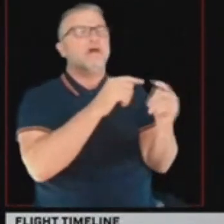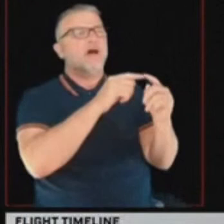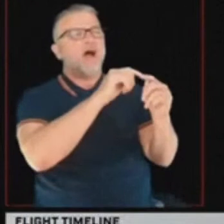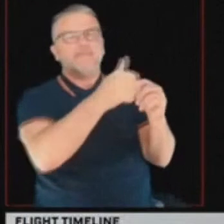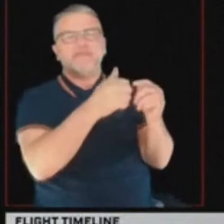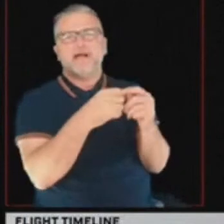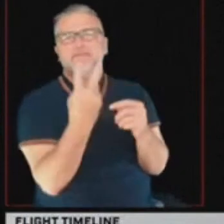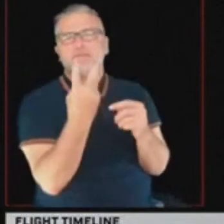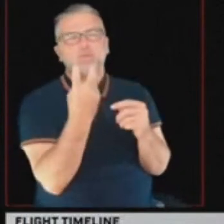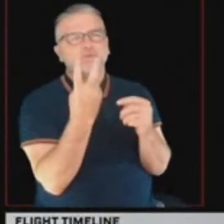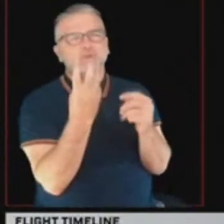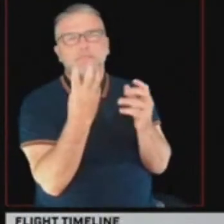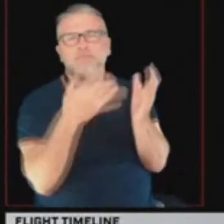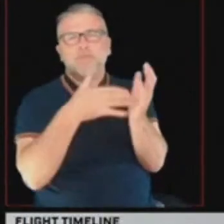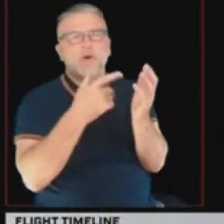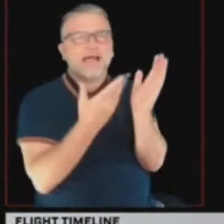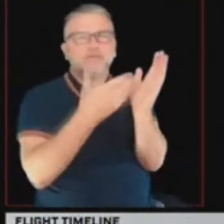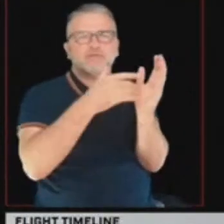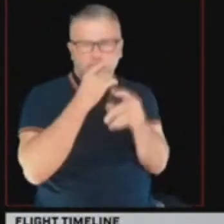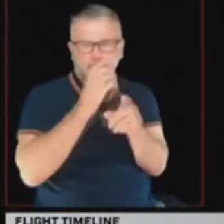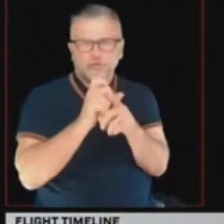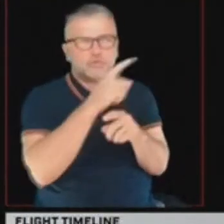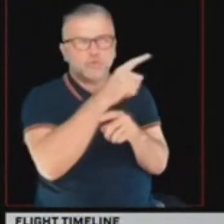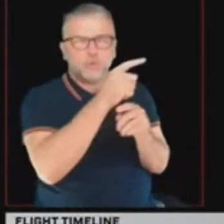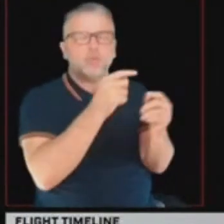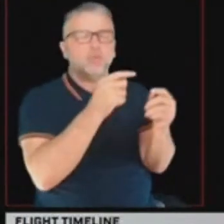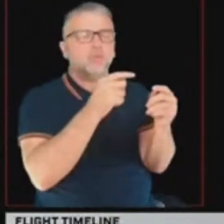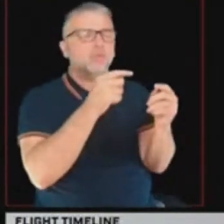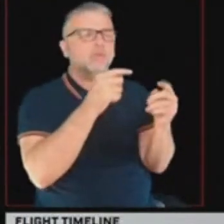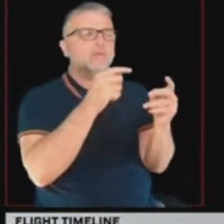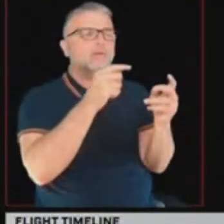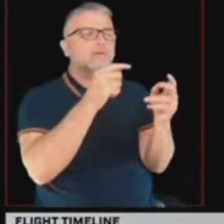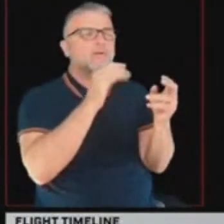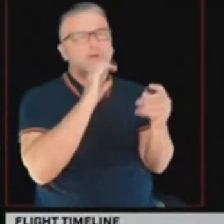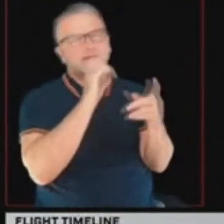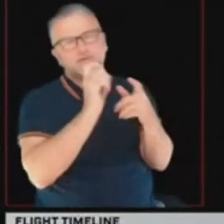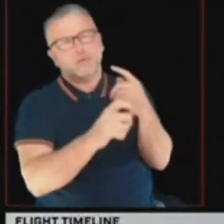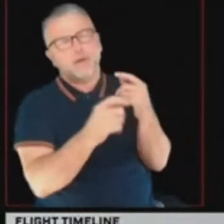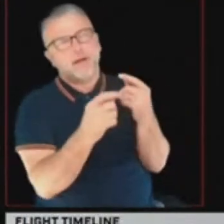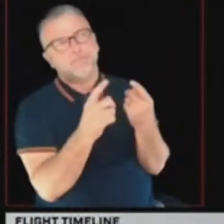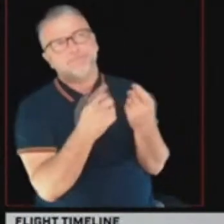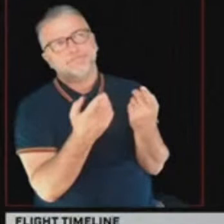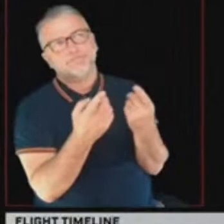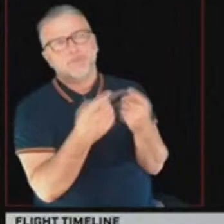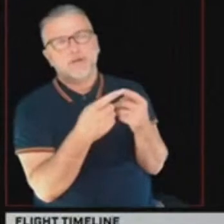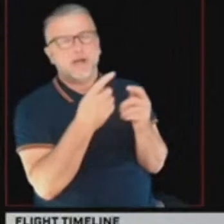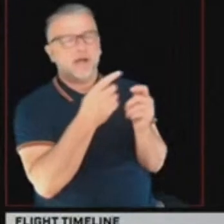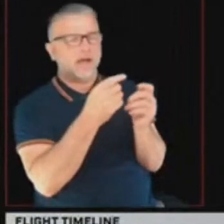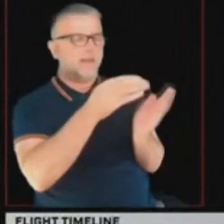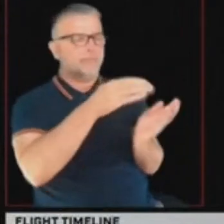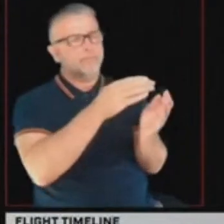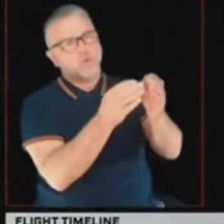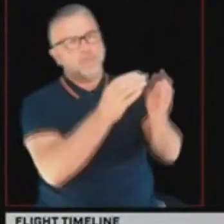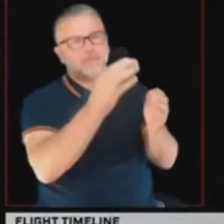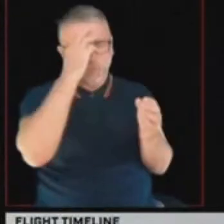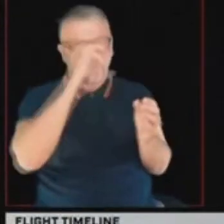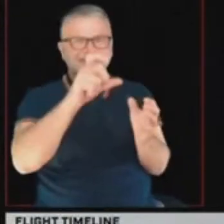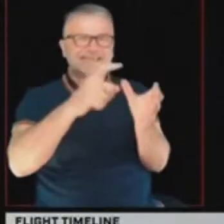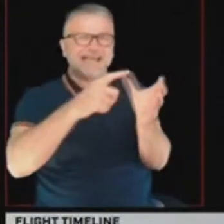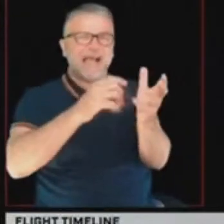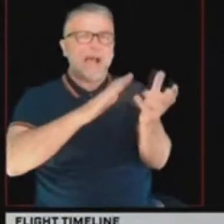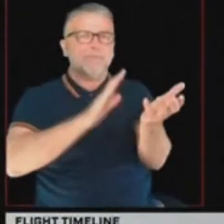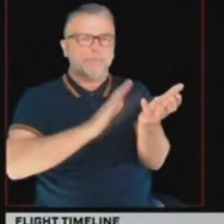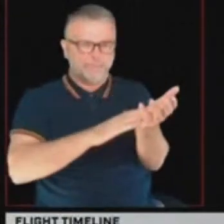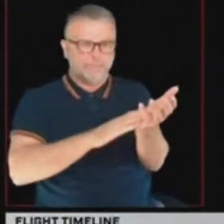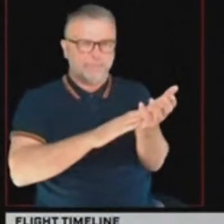that we want to do here during this mission, and we will do a maneuver called the CCAM, or the Contamination and